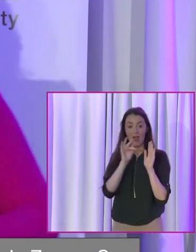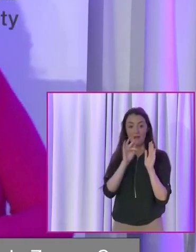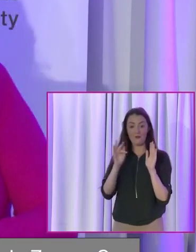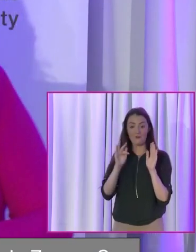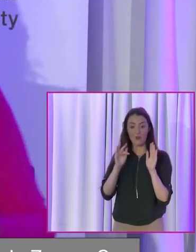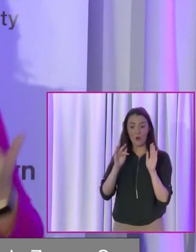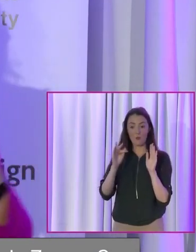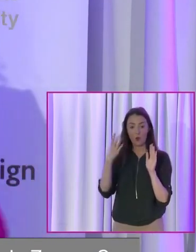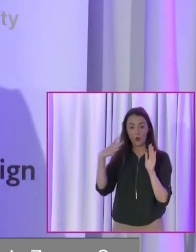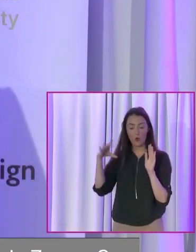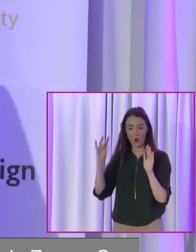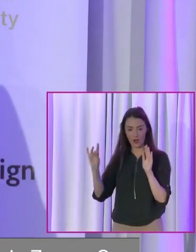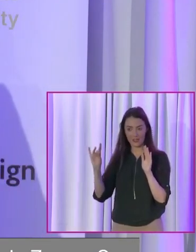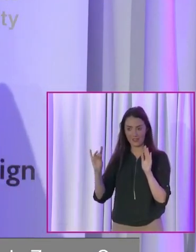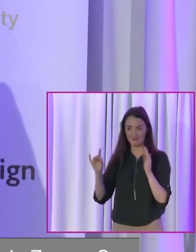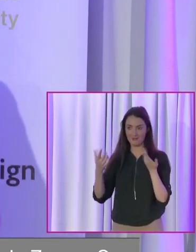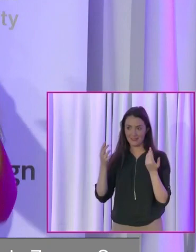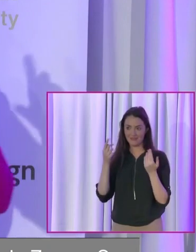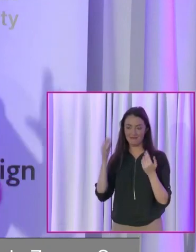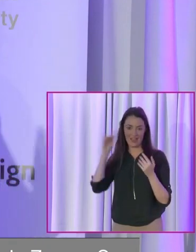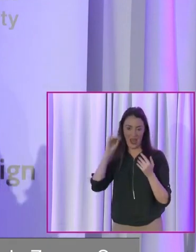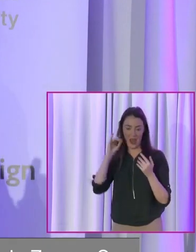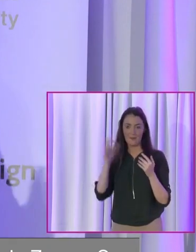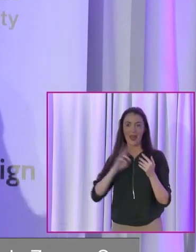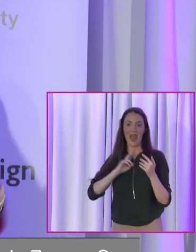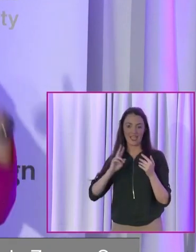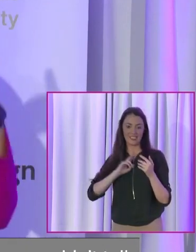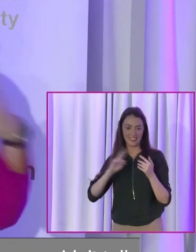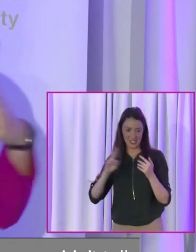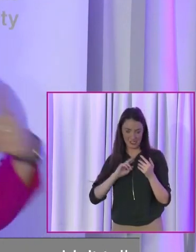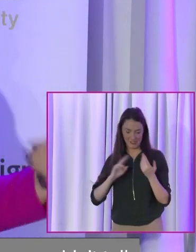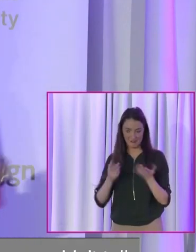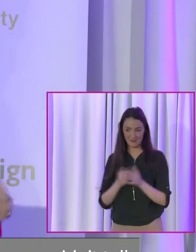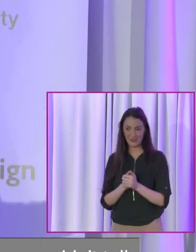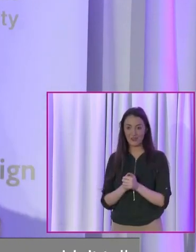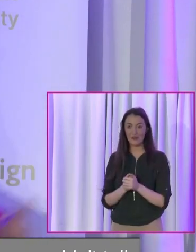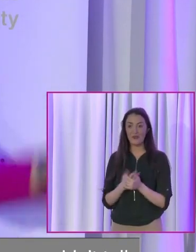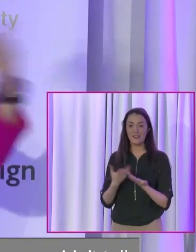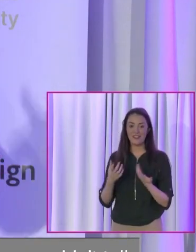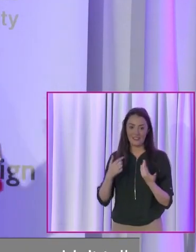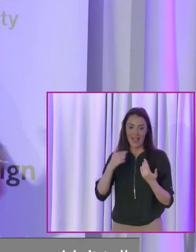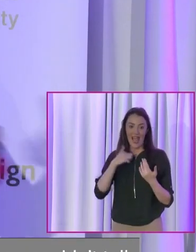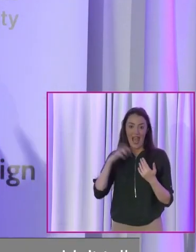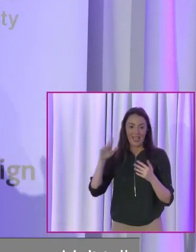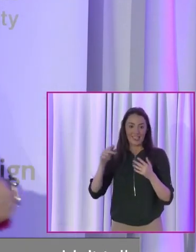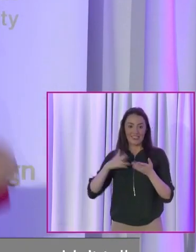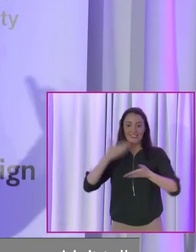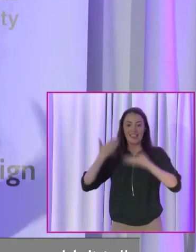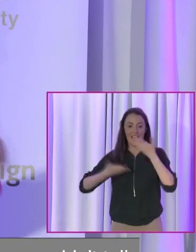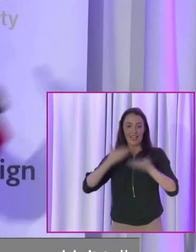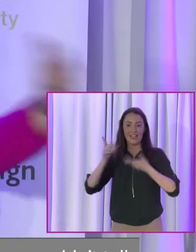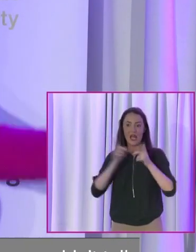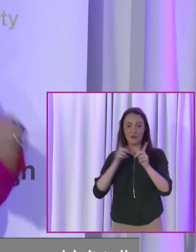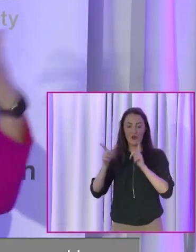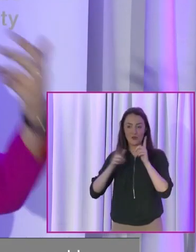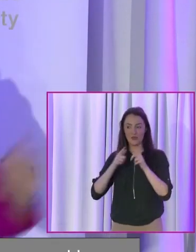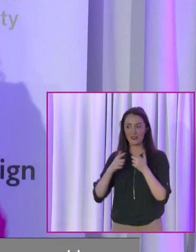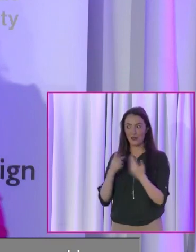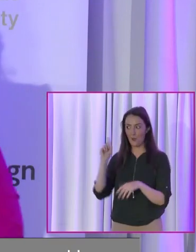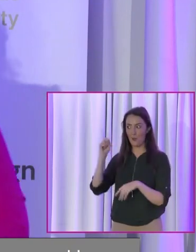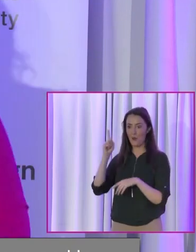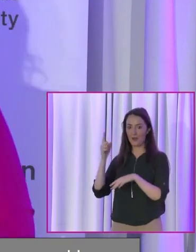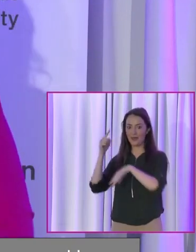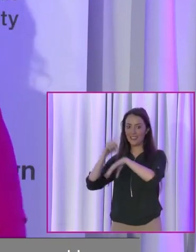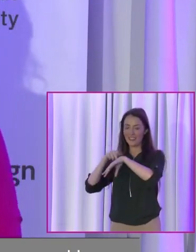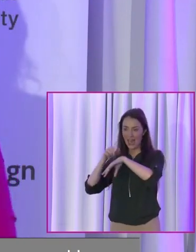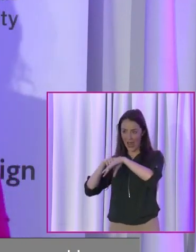in County Cork, if you couldn't tell from the Cork accent, home to the Blarney Stone. And in terms of the gift of the gab, I've already had my warning on the times, and